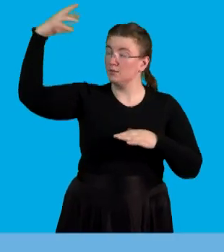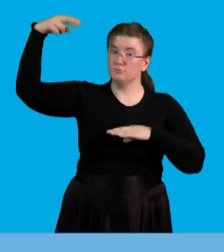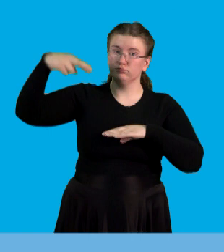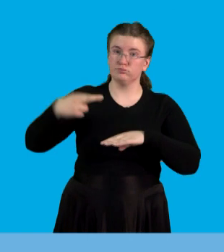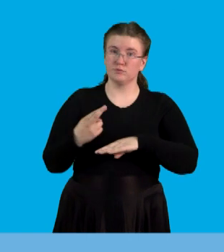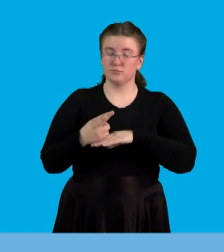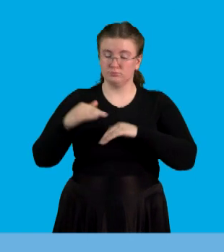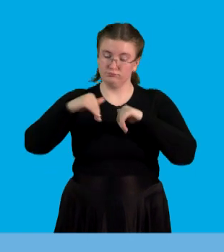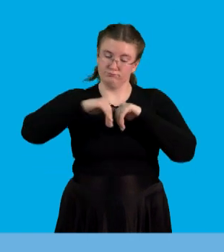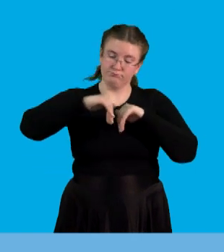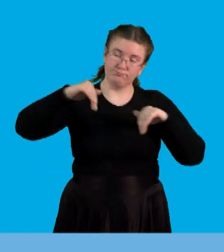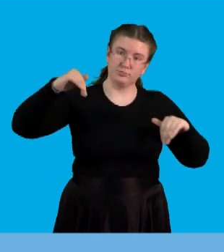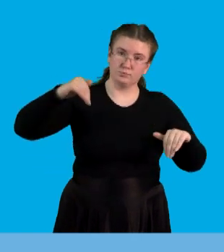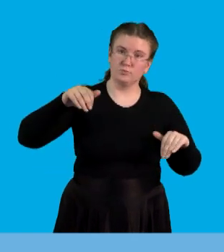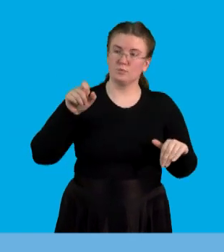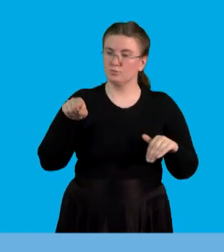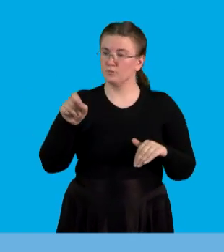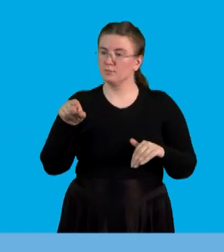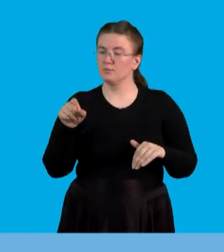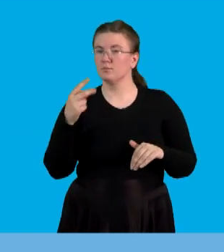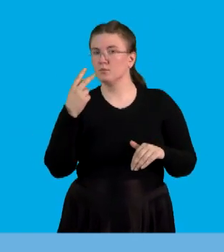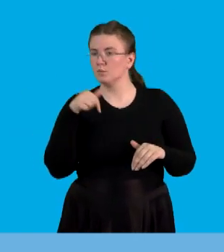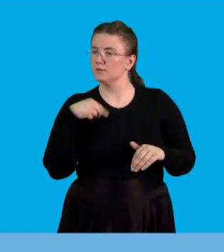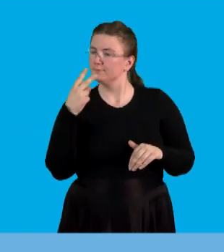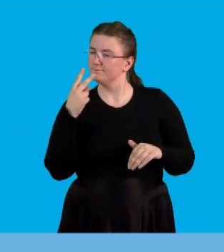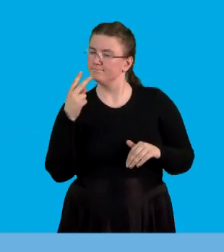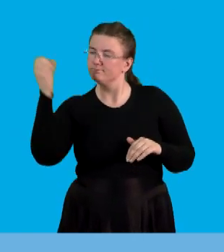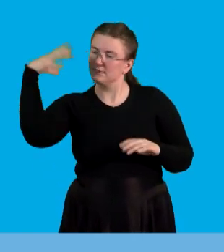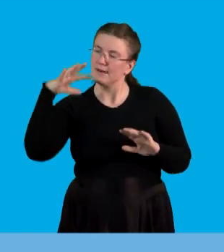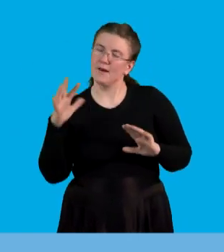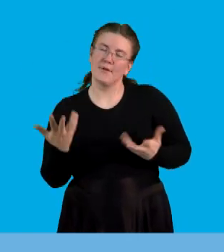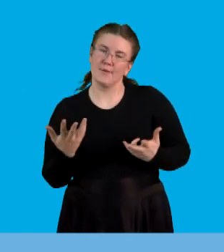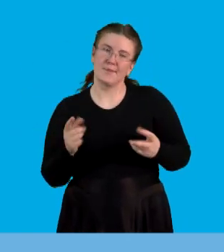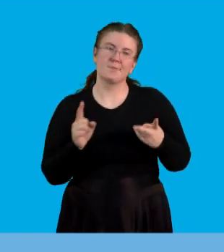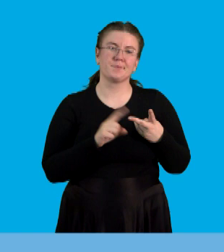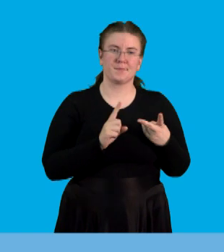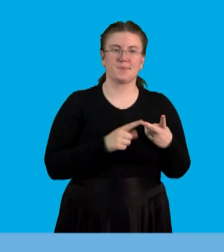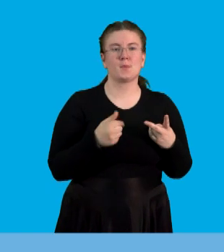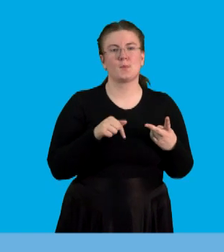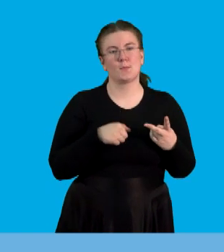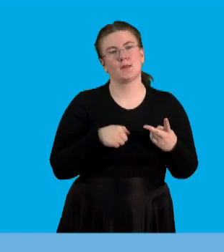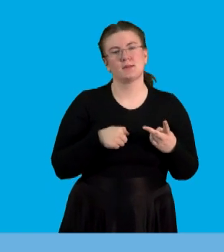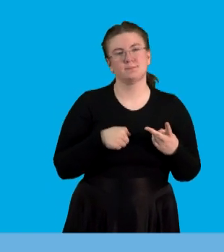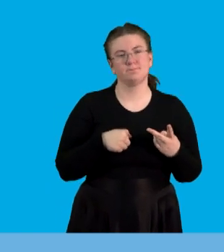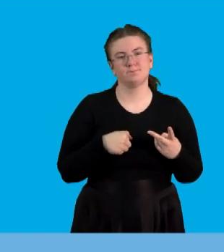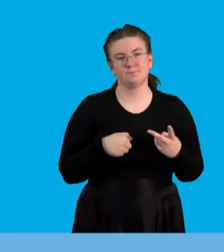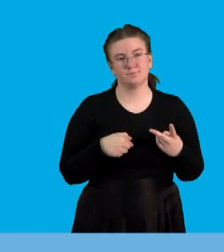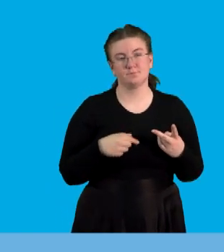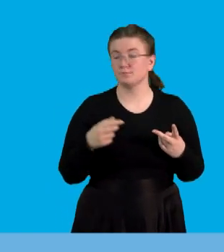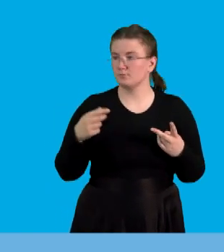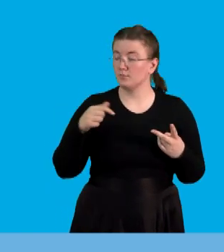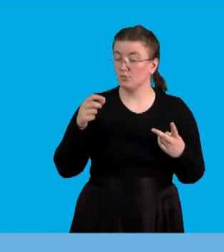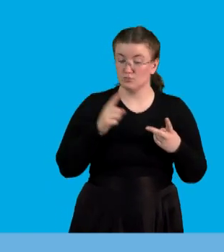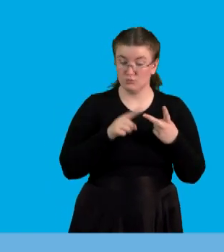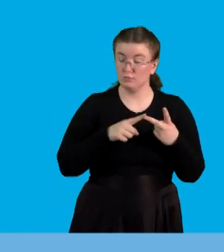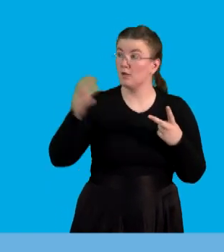We broke it into two concepts whereby we looked at how we see light and we looked in detail at the refraction of light.